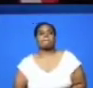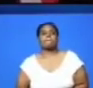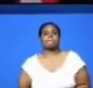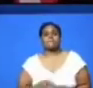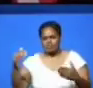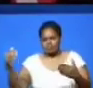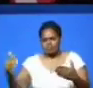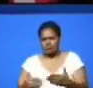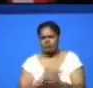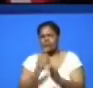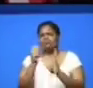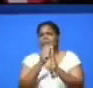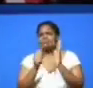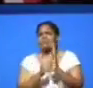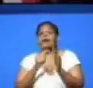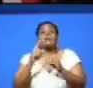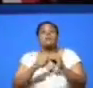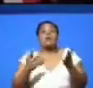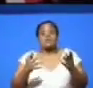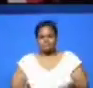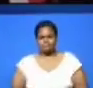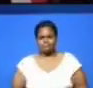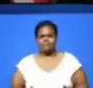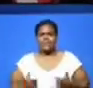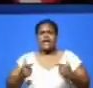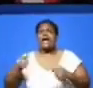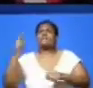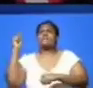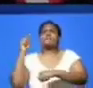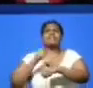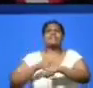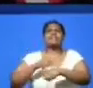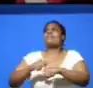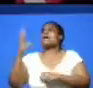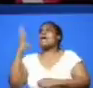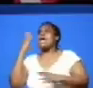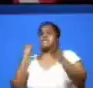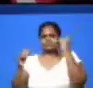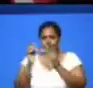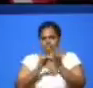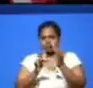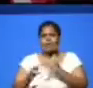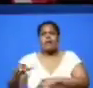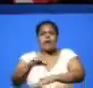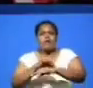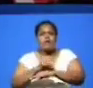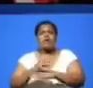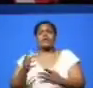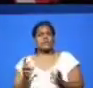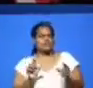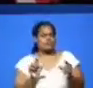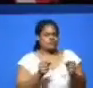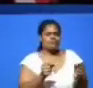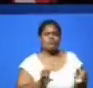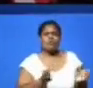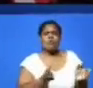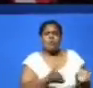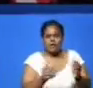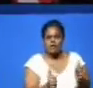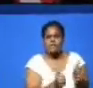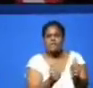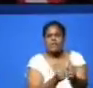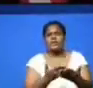The New Testament is about the life and times of Jesus and his apostles and the disciples.